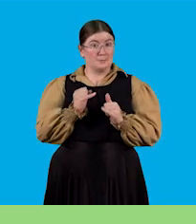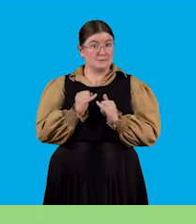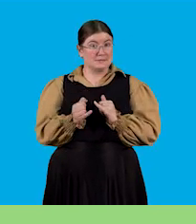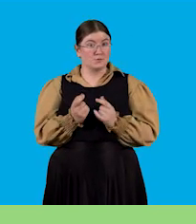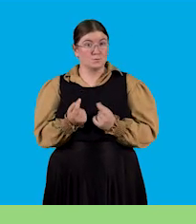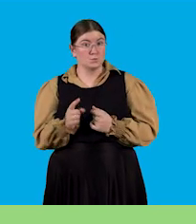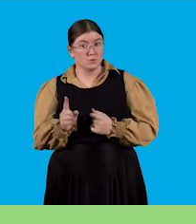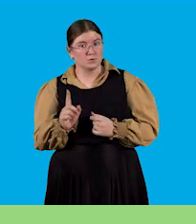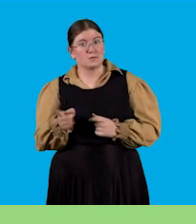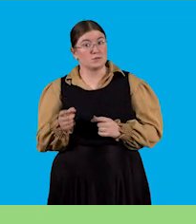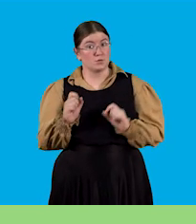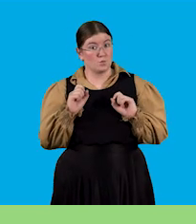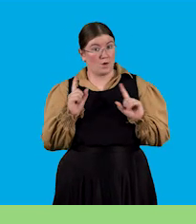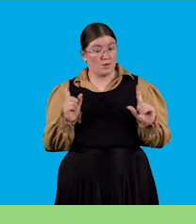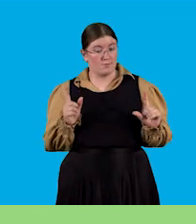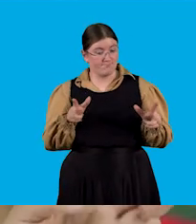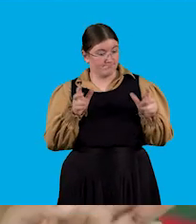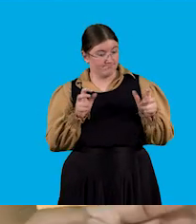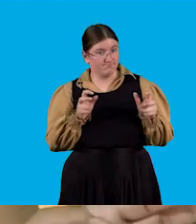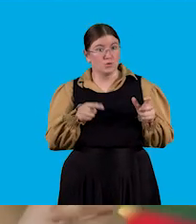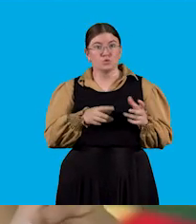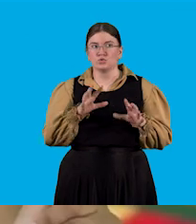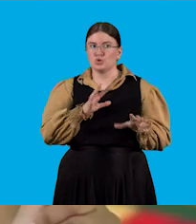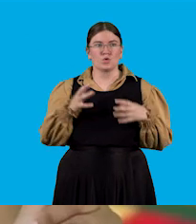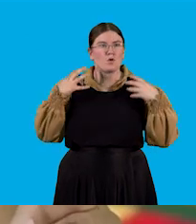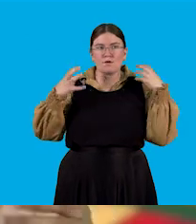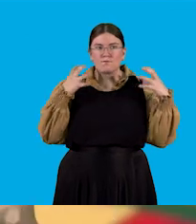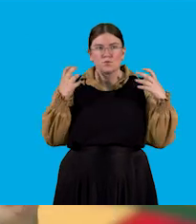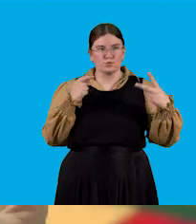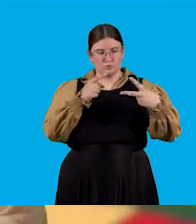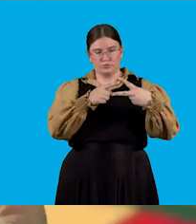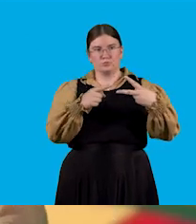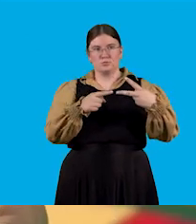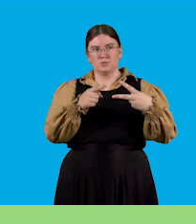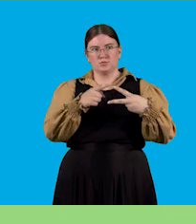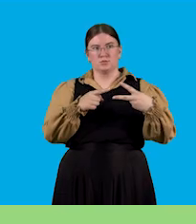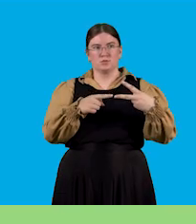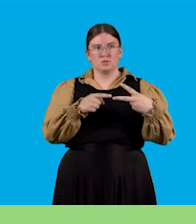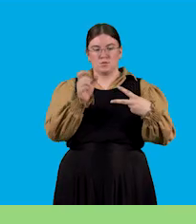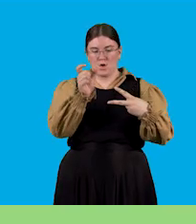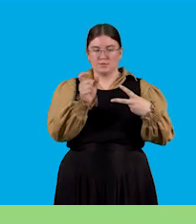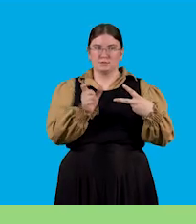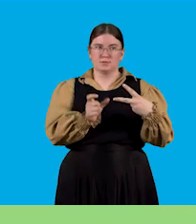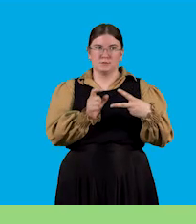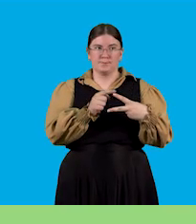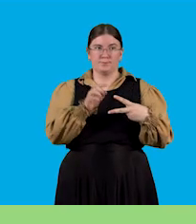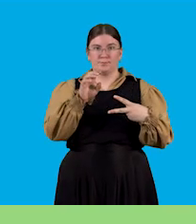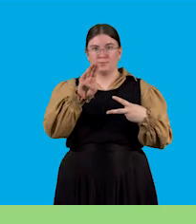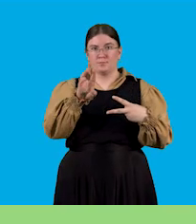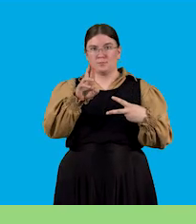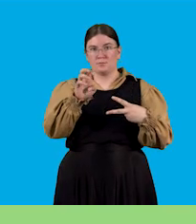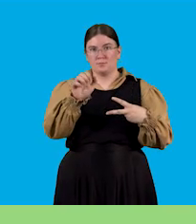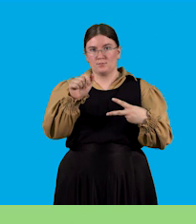Now, a common error, something that you should be aware of: you should not confuse the two terms or